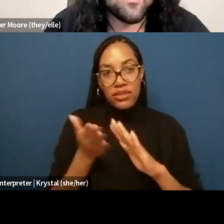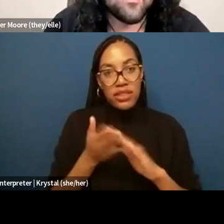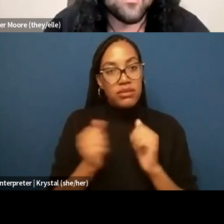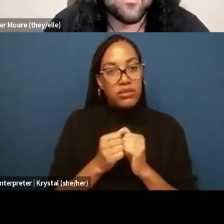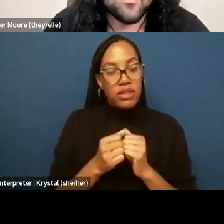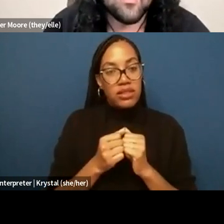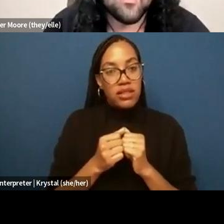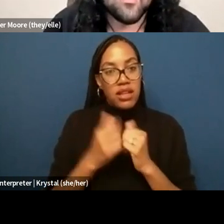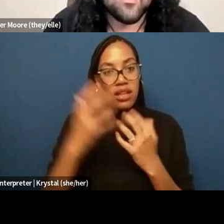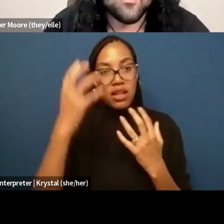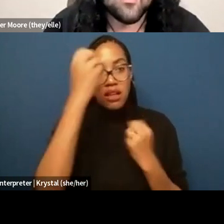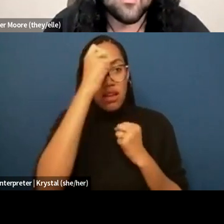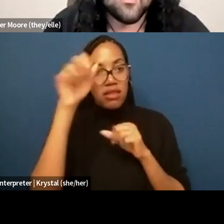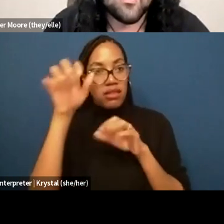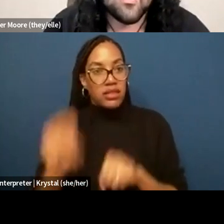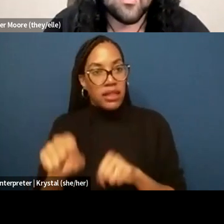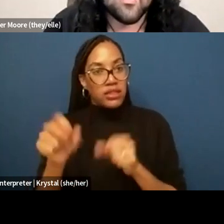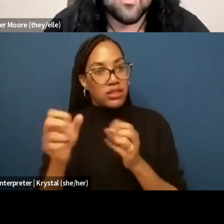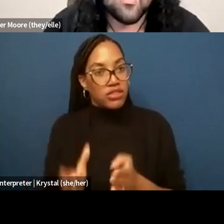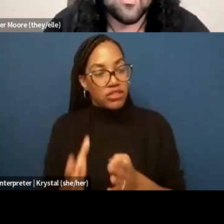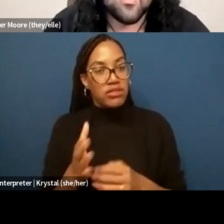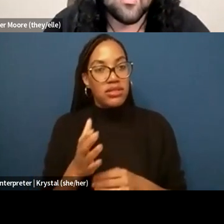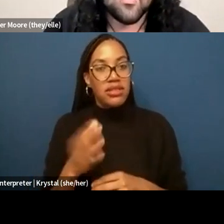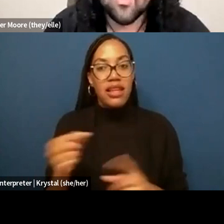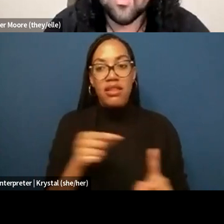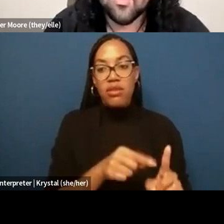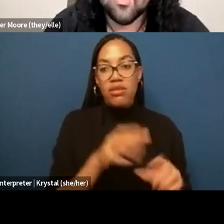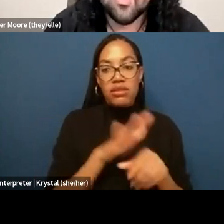colonizer versus a culture of the colonized.